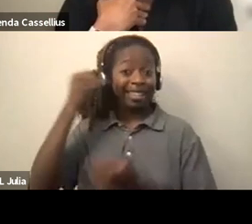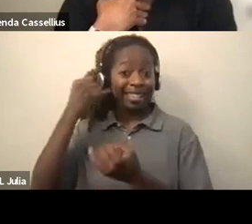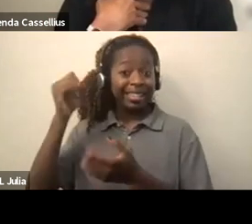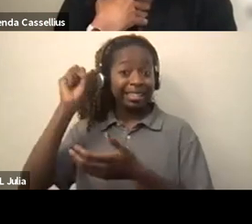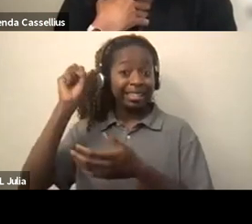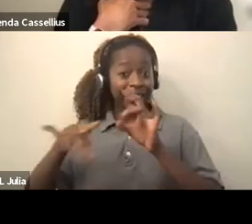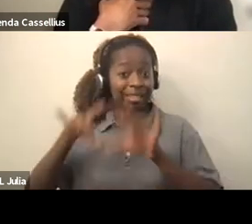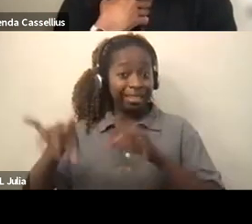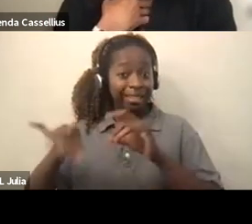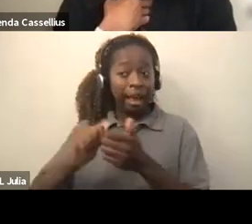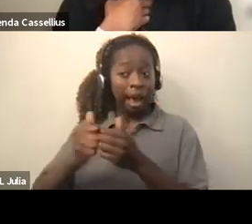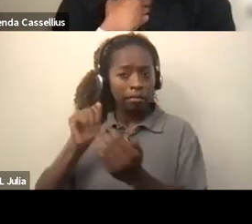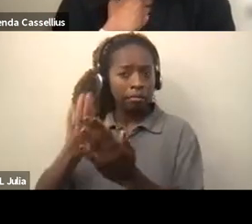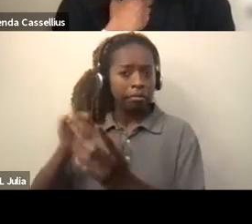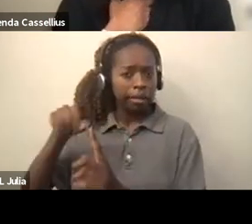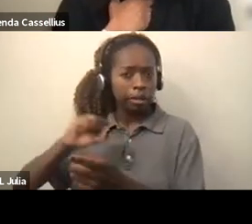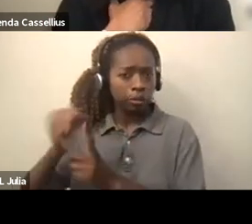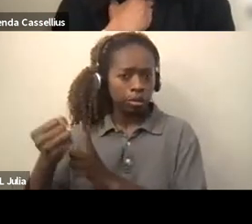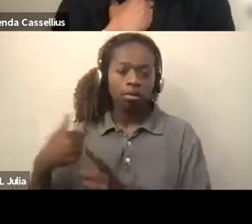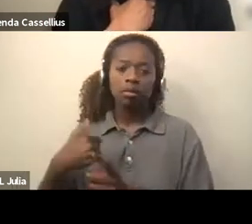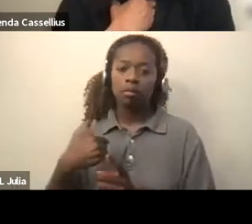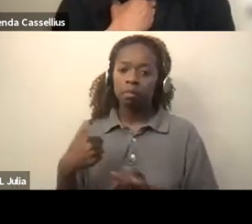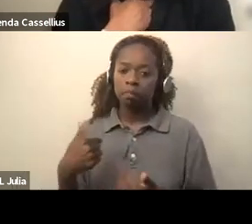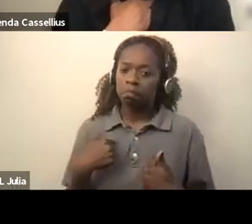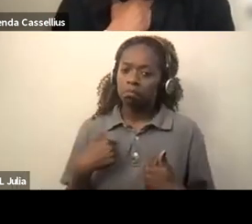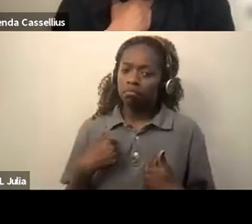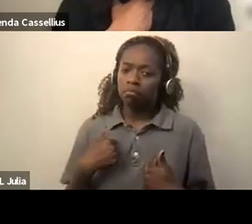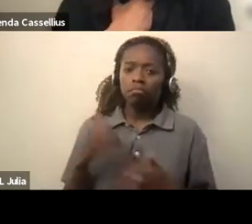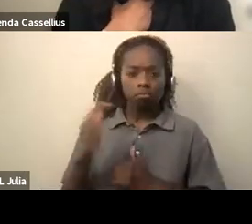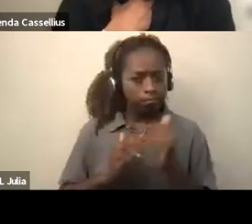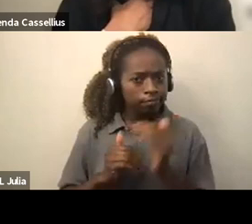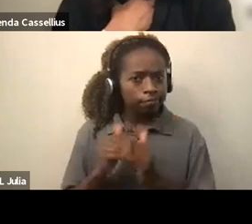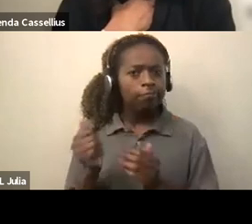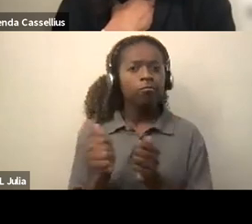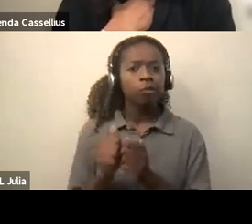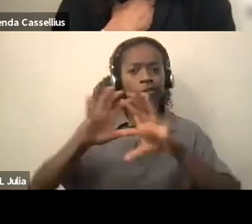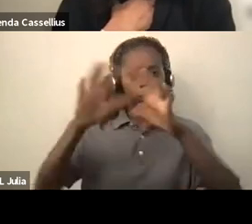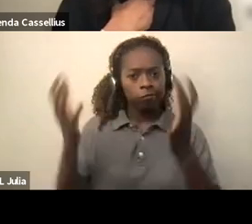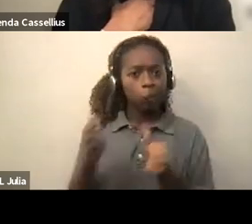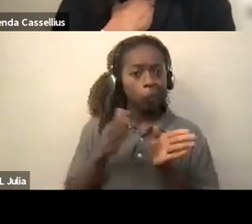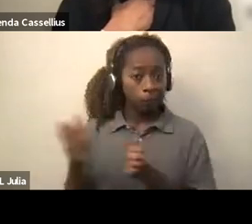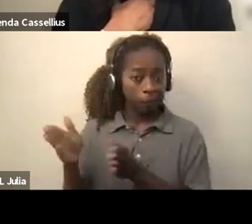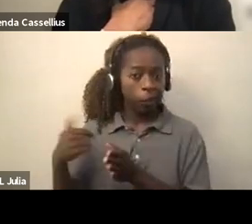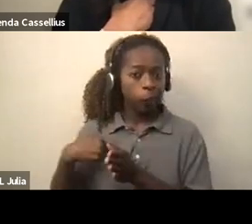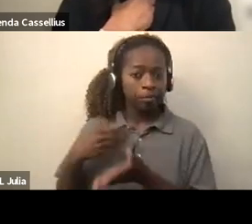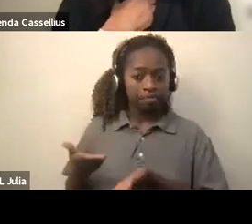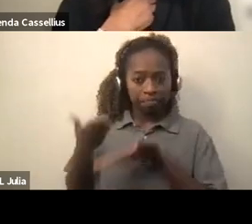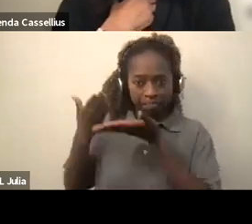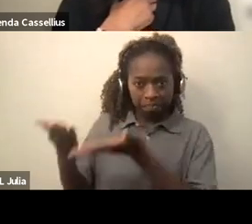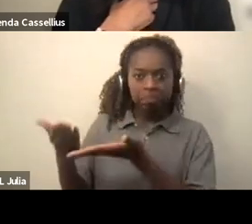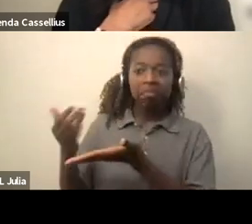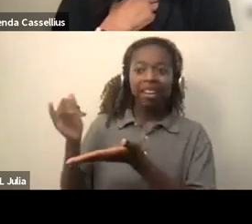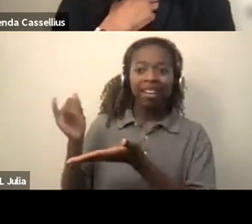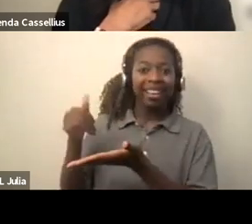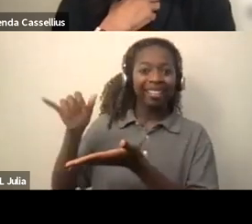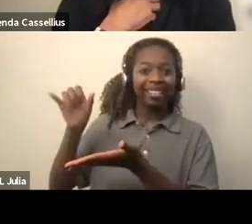on ways to handle that so i think that's a i'm very comfortable with the overall plan that we proposed and that we approved that night or that